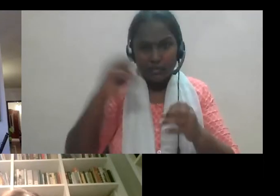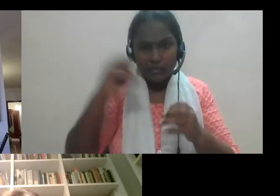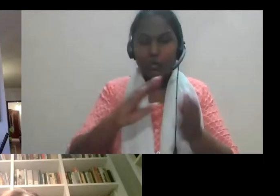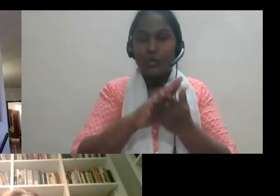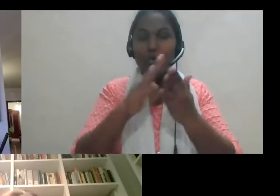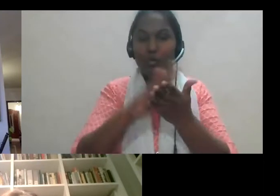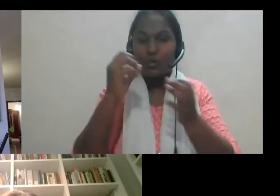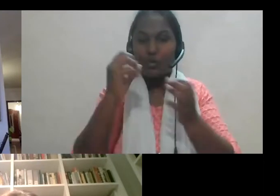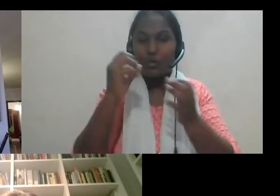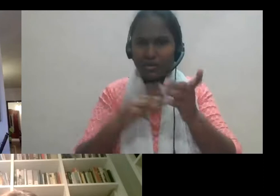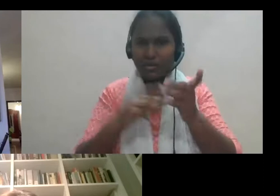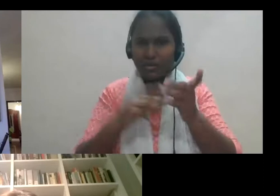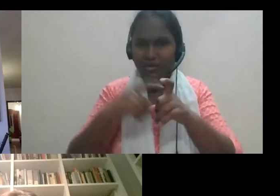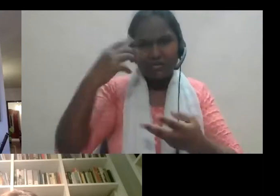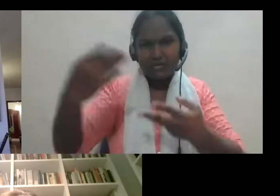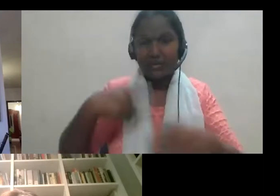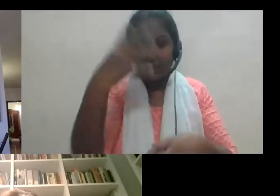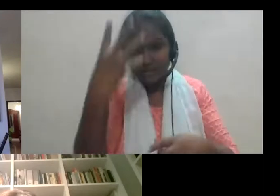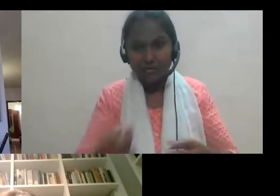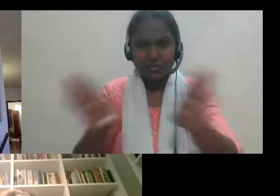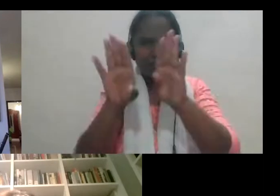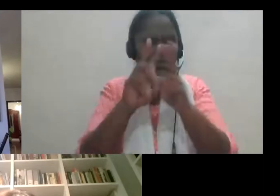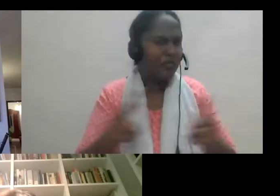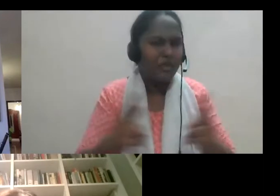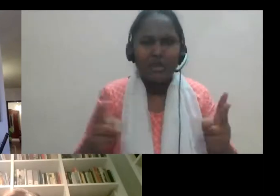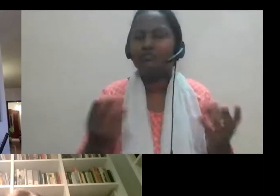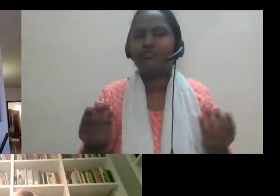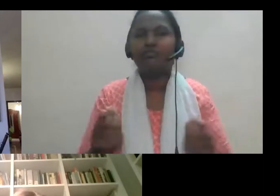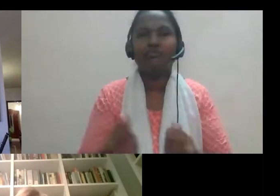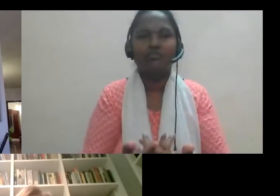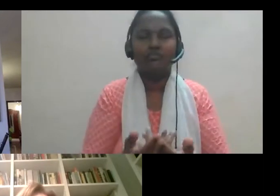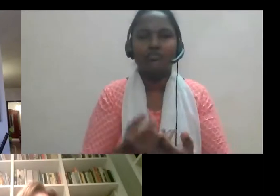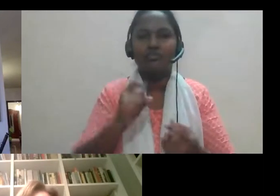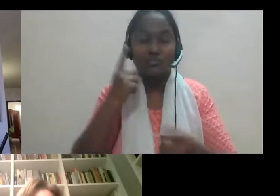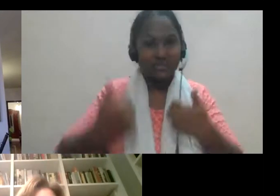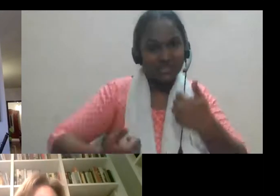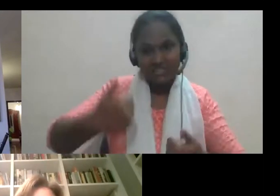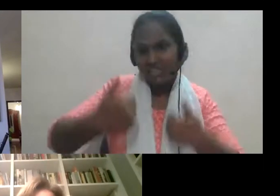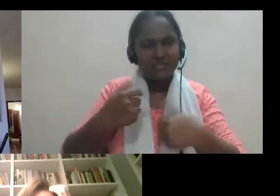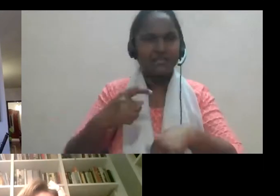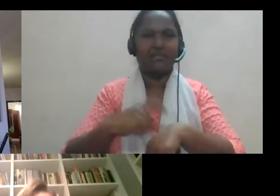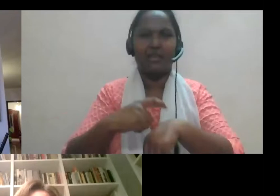our guest this evening, is going to lockdown very soon. So very challenging times.